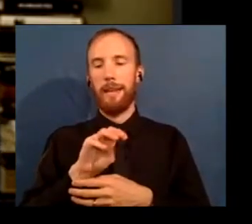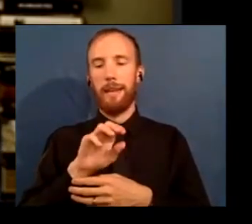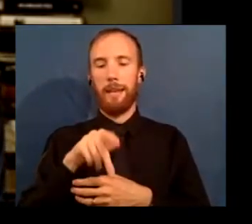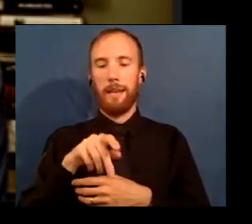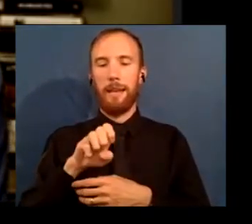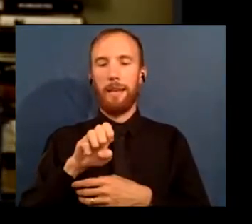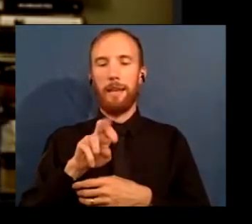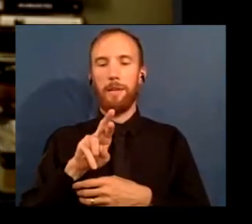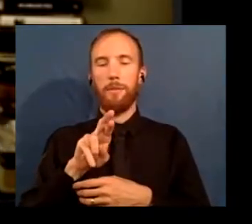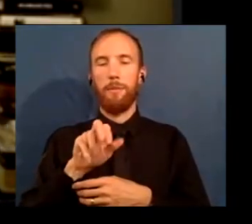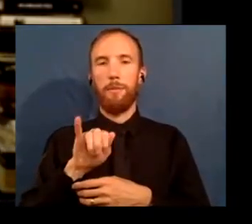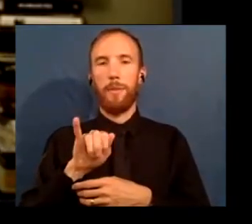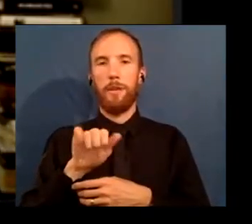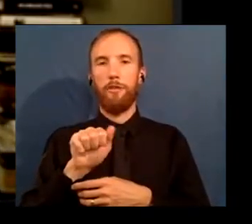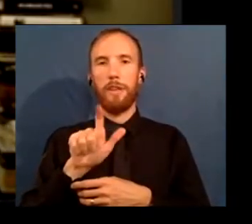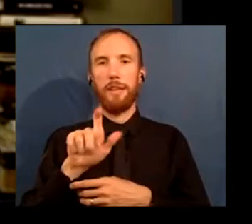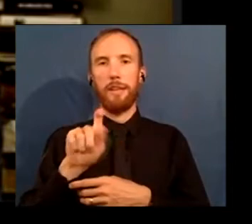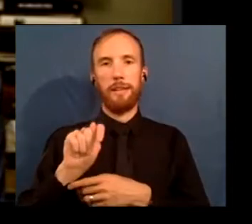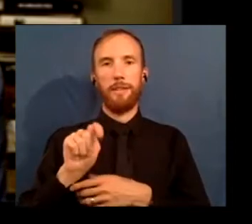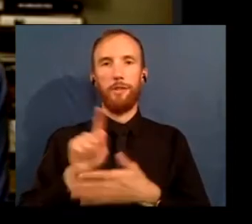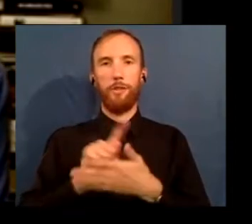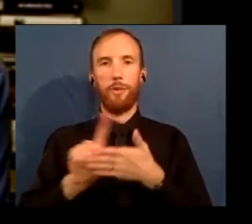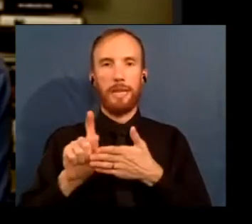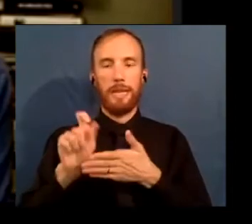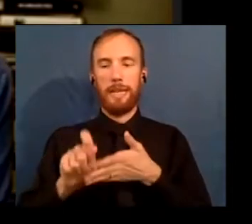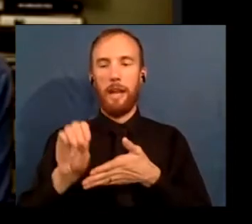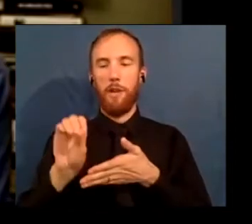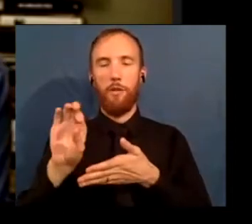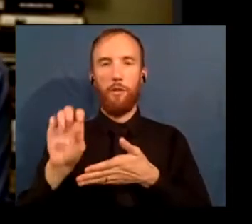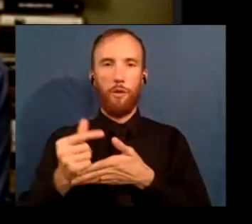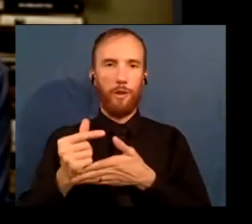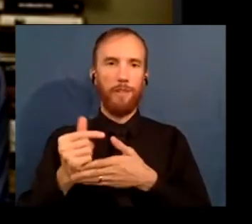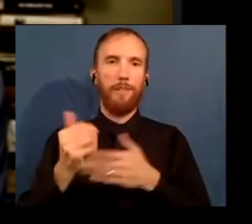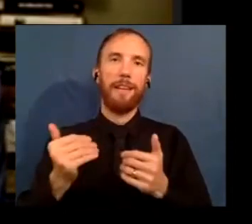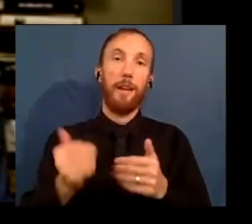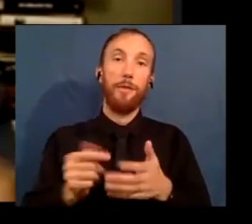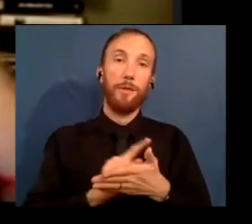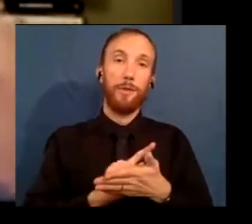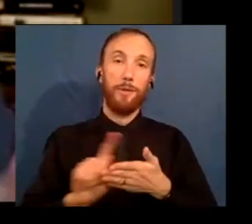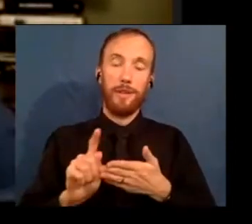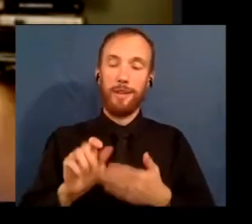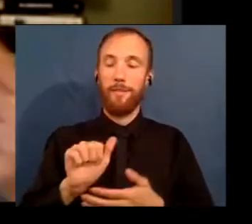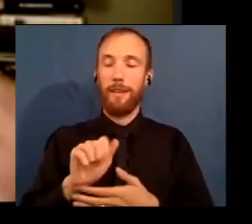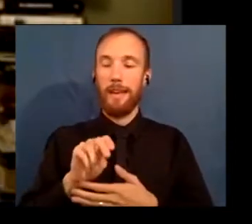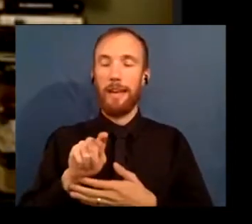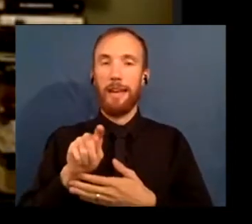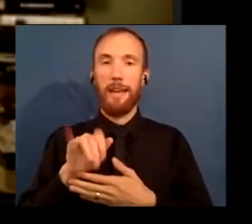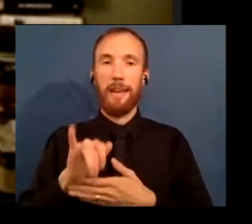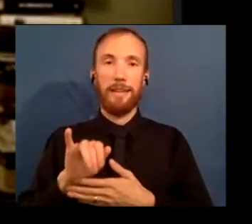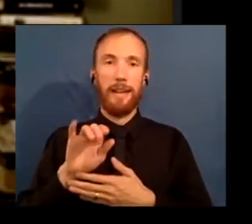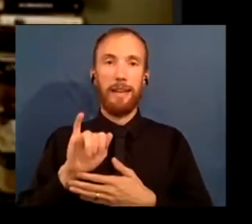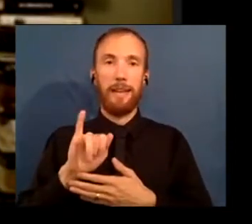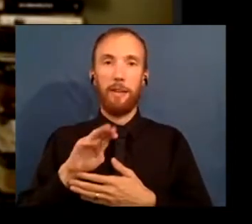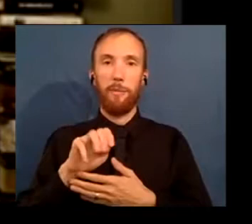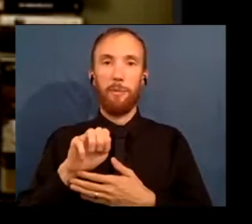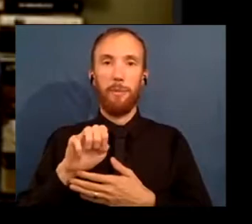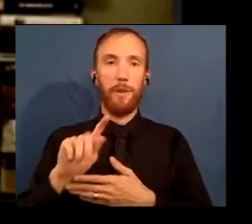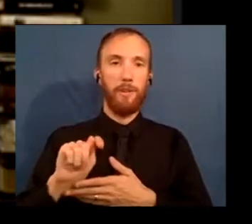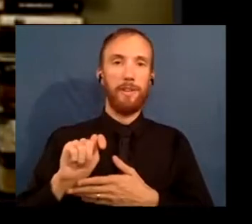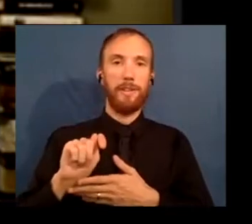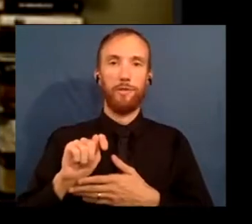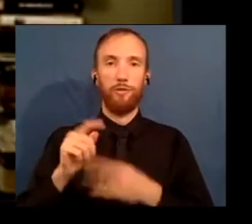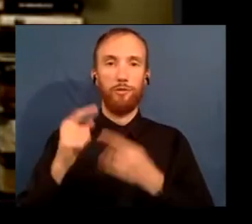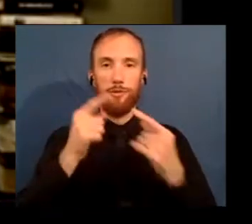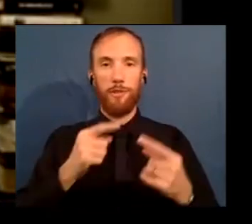Antiimperialistweek.org. It'll be held in October. The week of anti-imperialist struggles. And in this process, we've been trying to